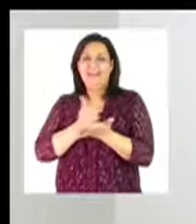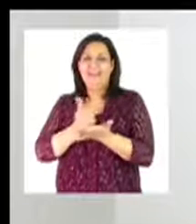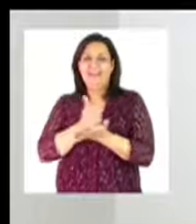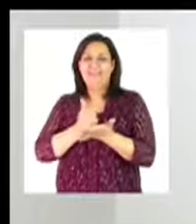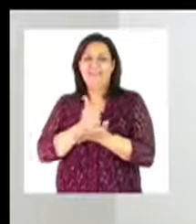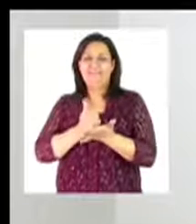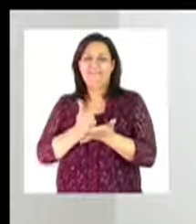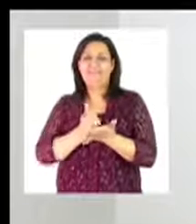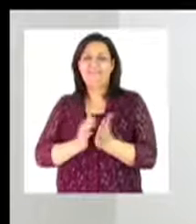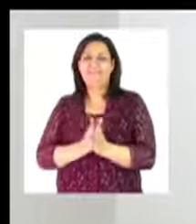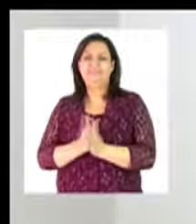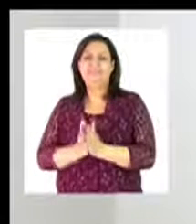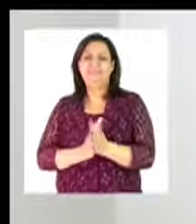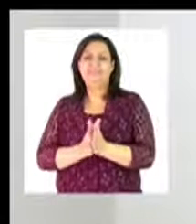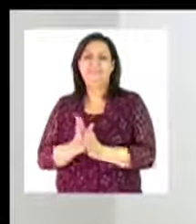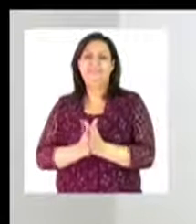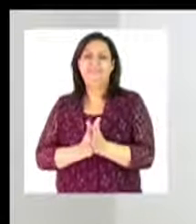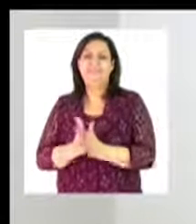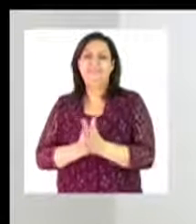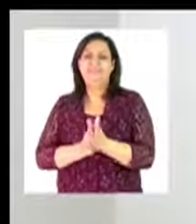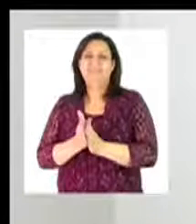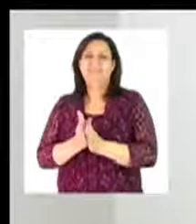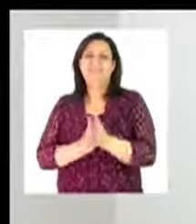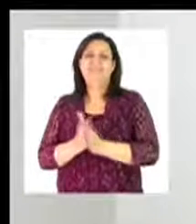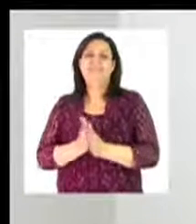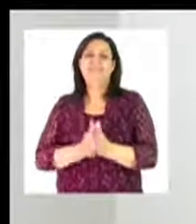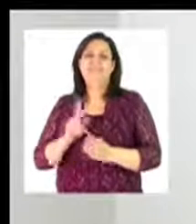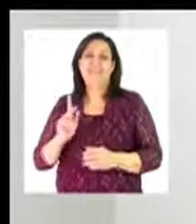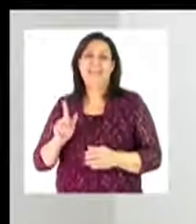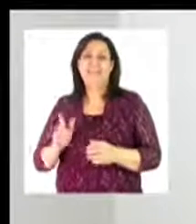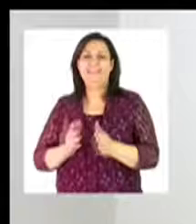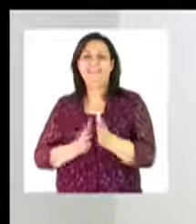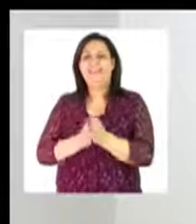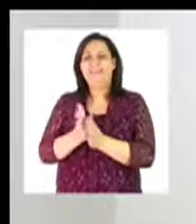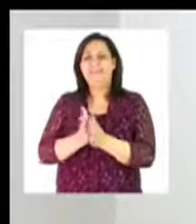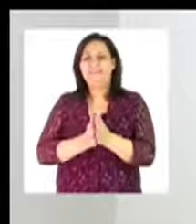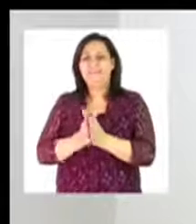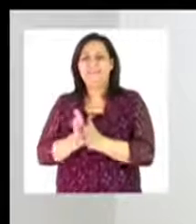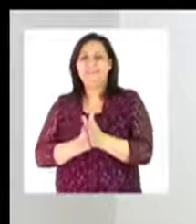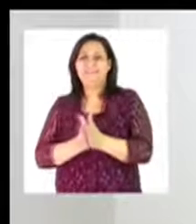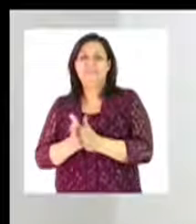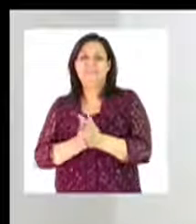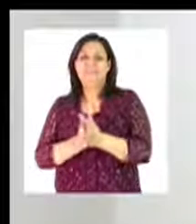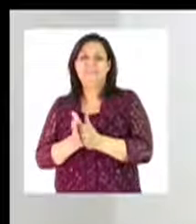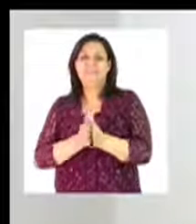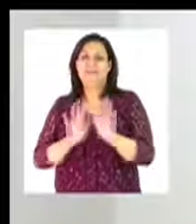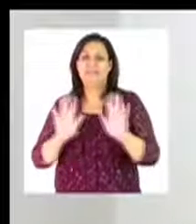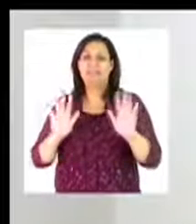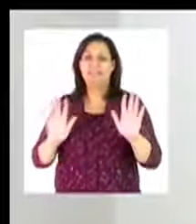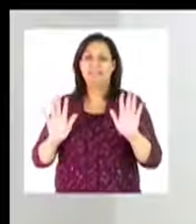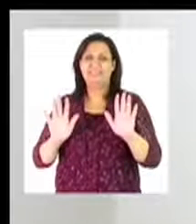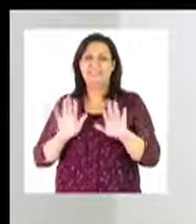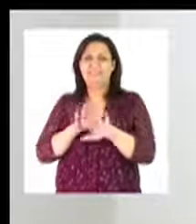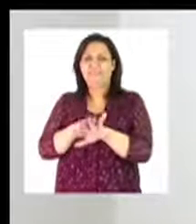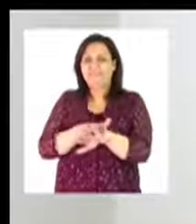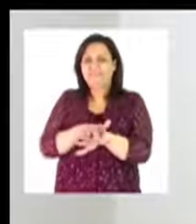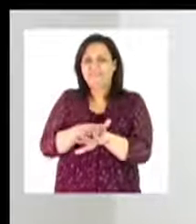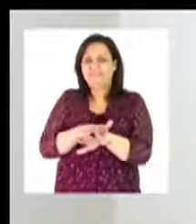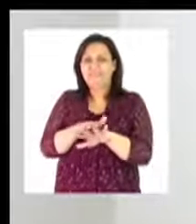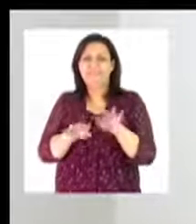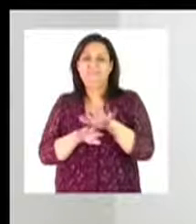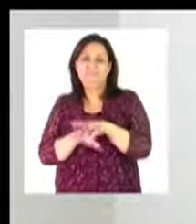are clean. We have sanitized. Rub, rub, rub your hands